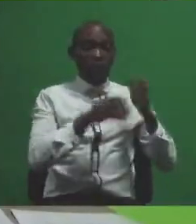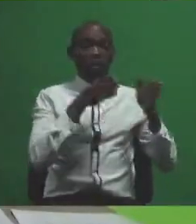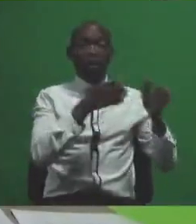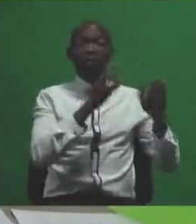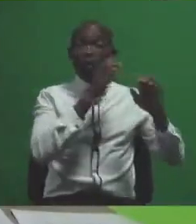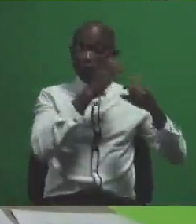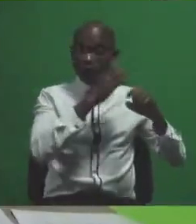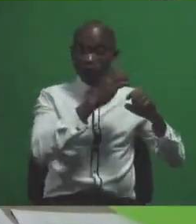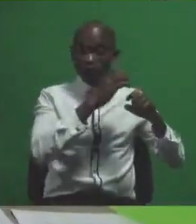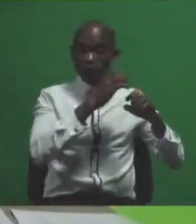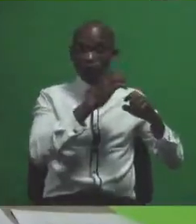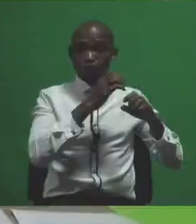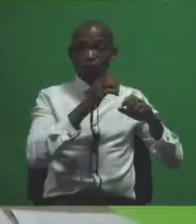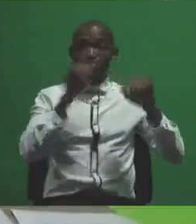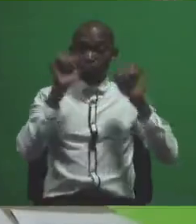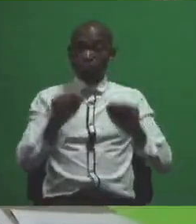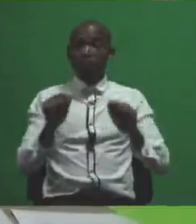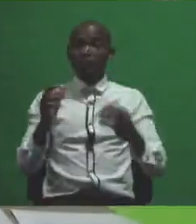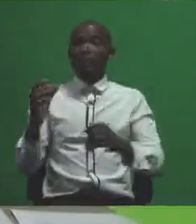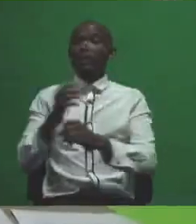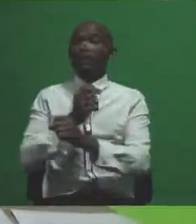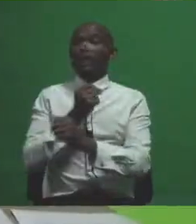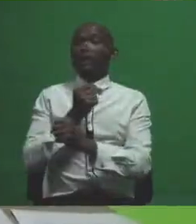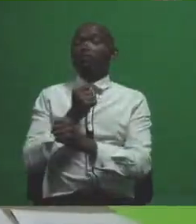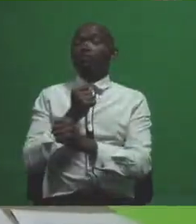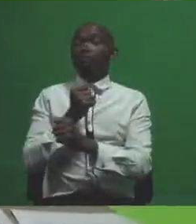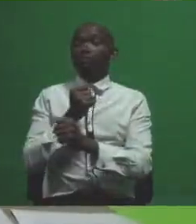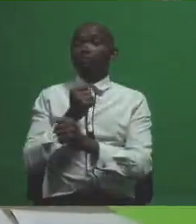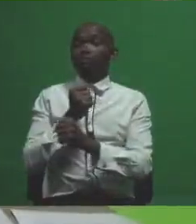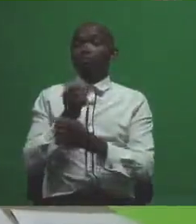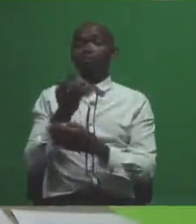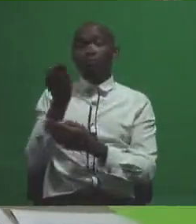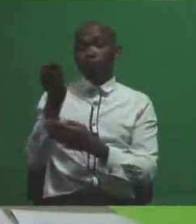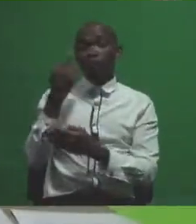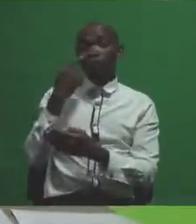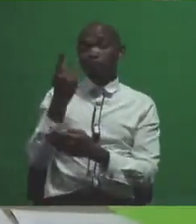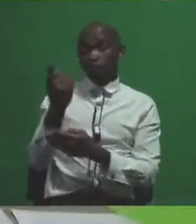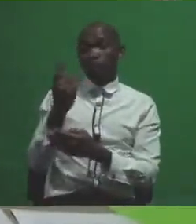design into. And these features,